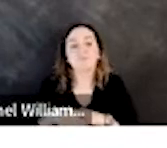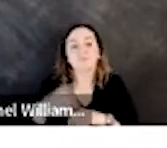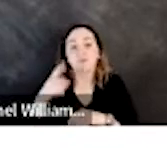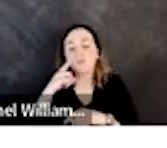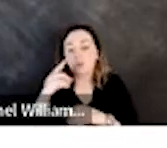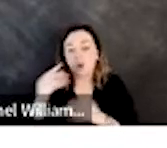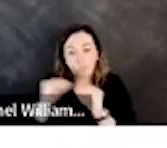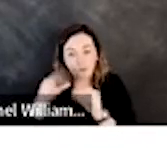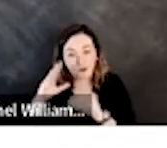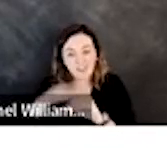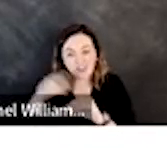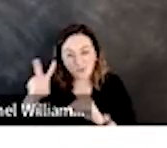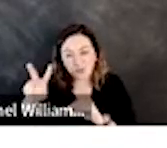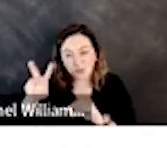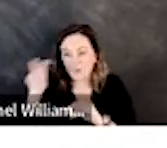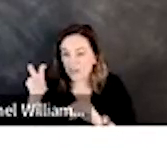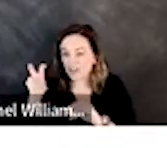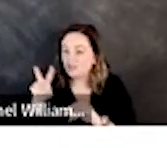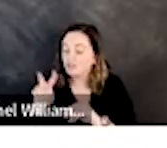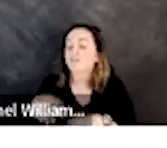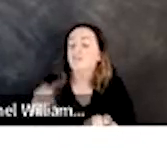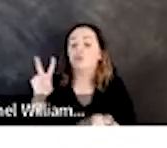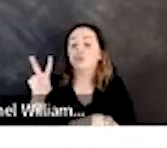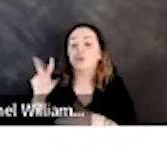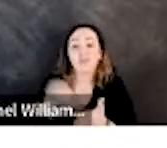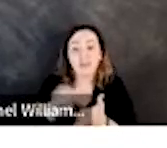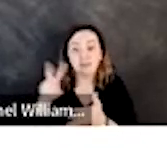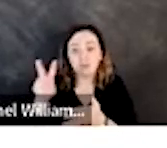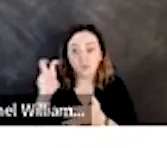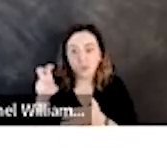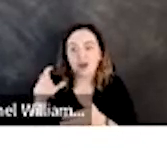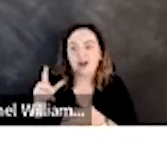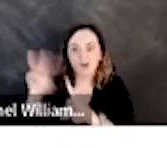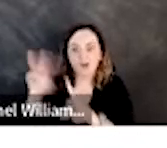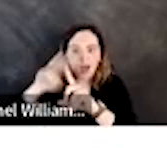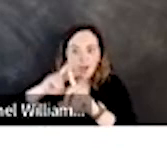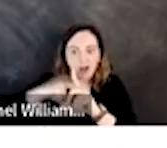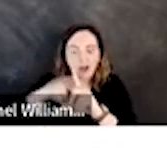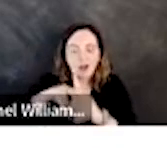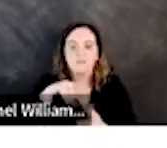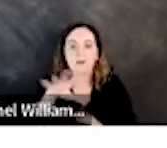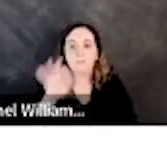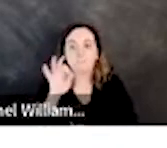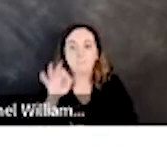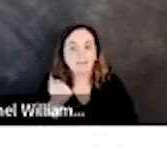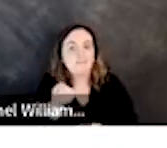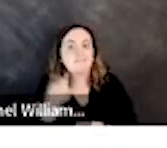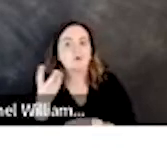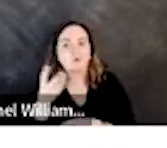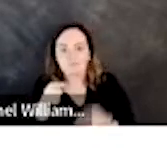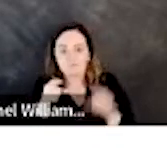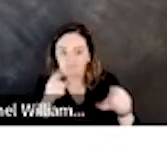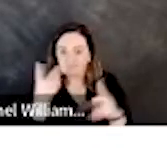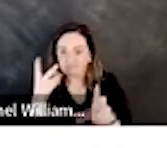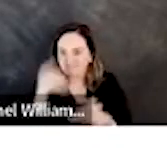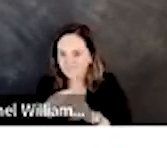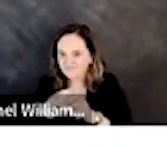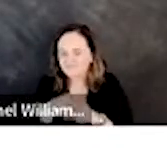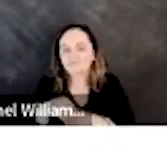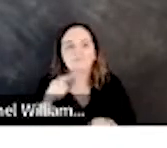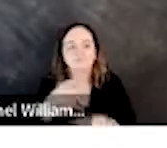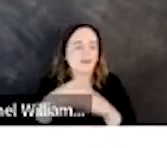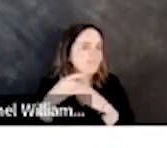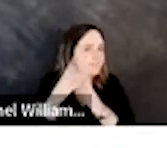than 2,200 applicants. Park Scholars are leaders who are actively involved